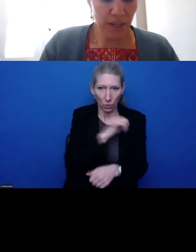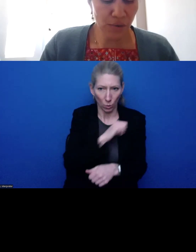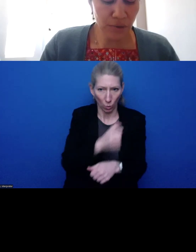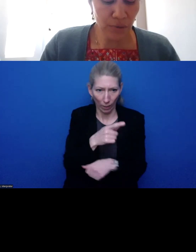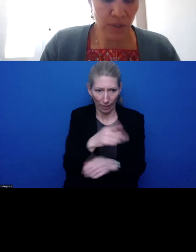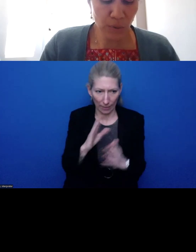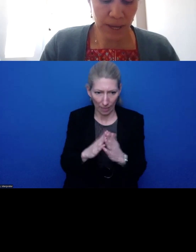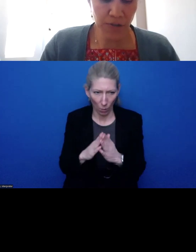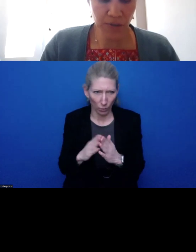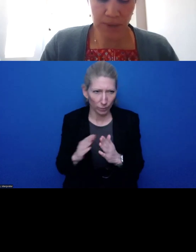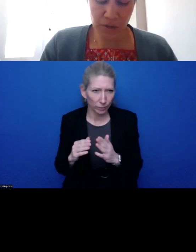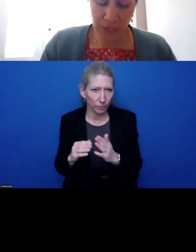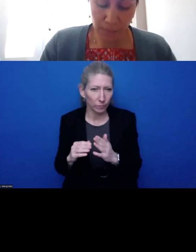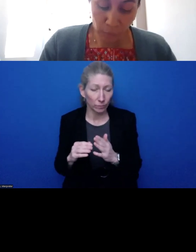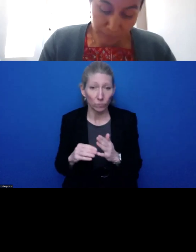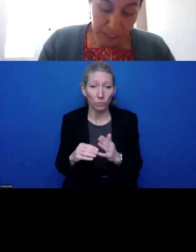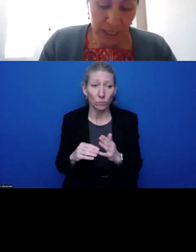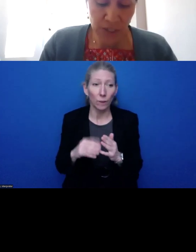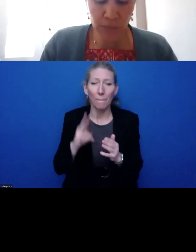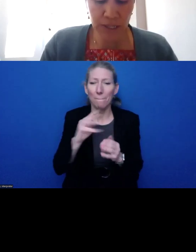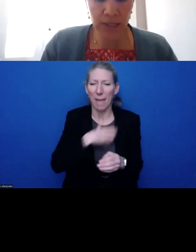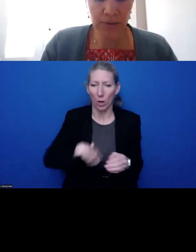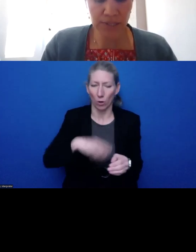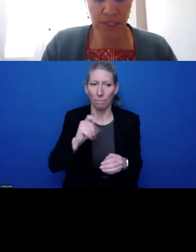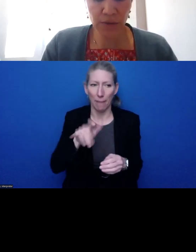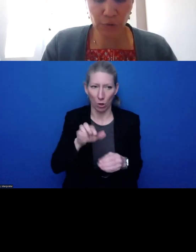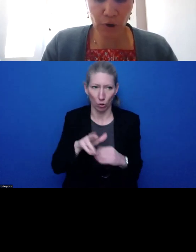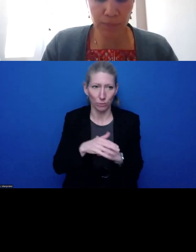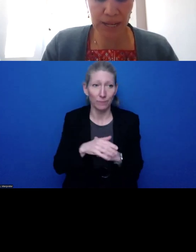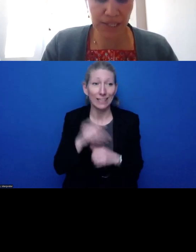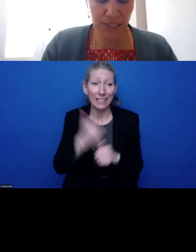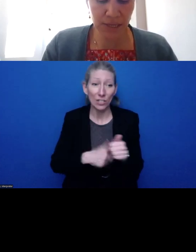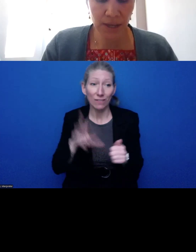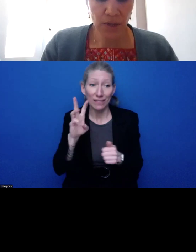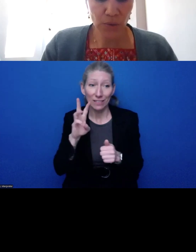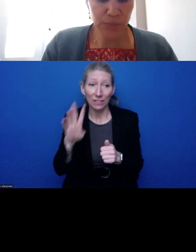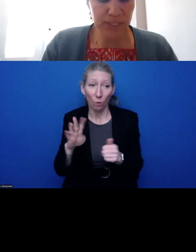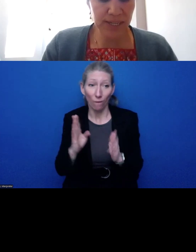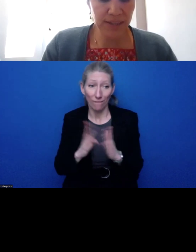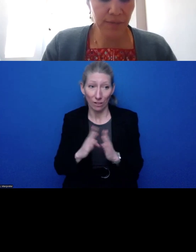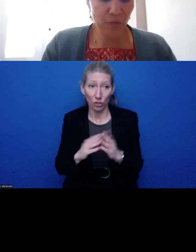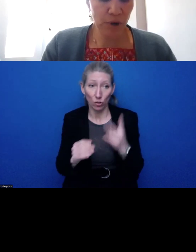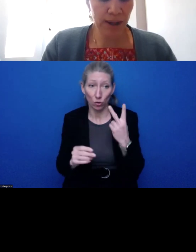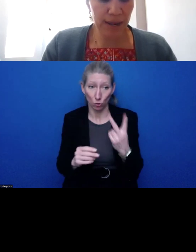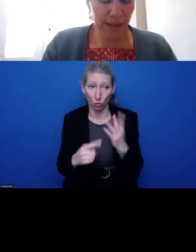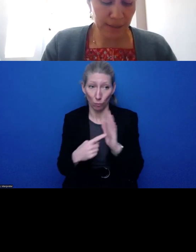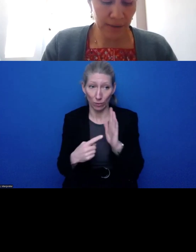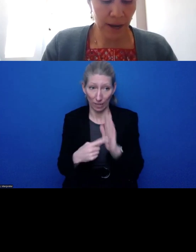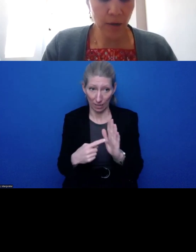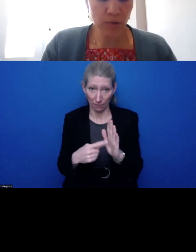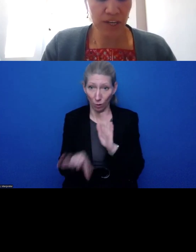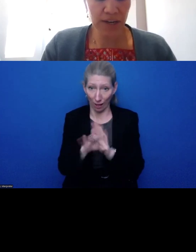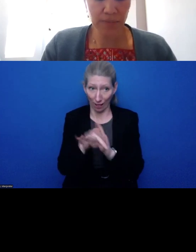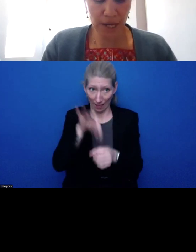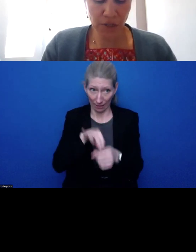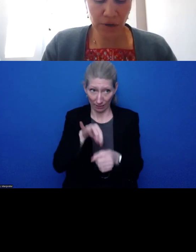In addition to the two mayors mentioned above, in each of the 64 villages, 2 representatives were elected,